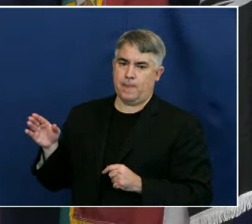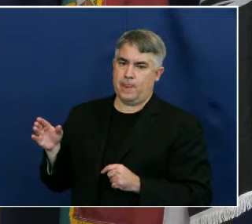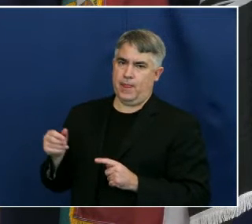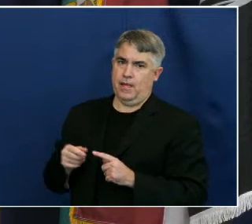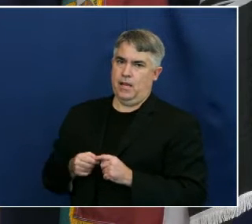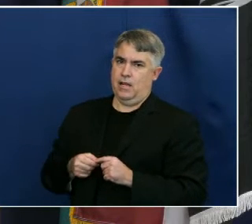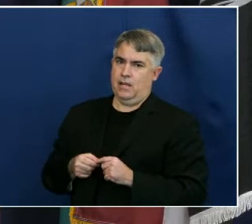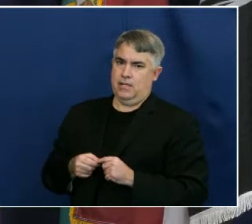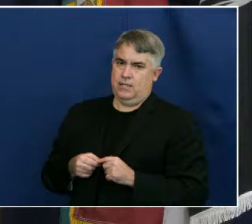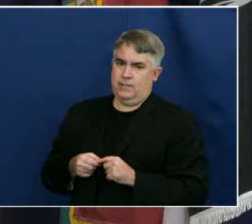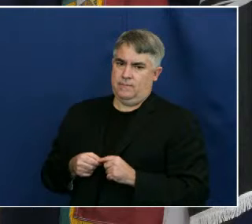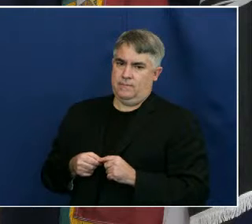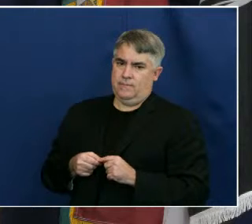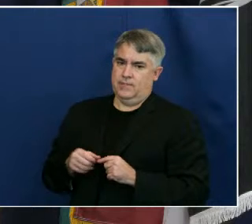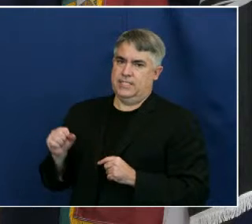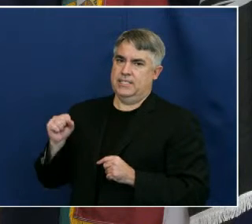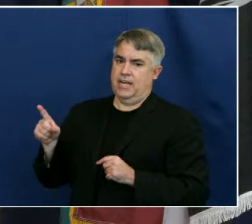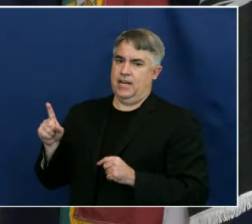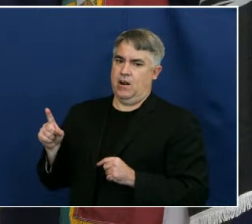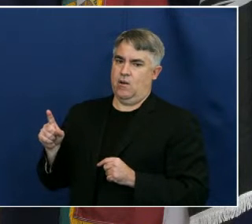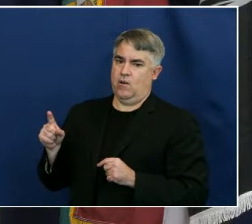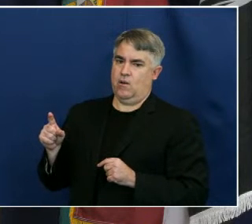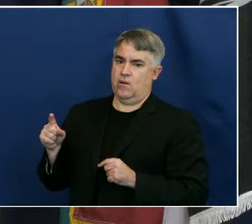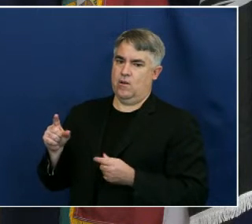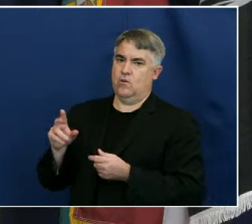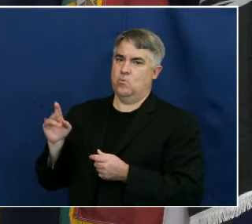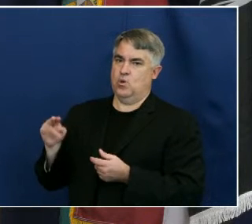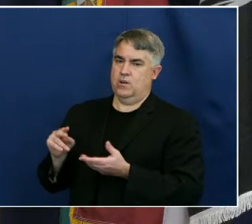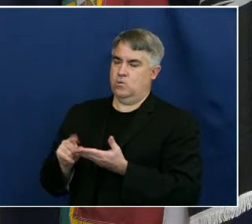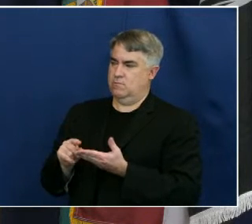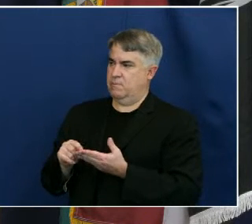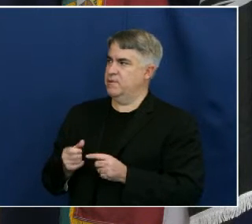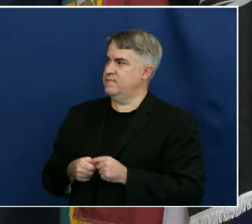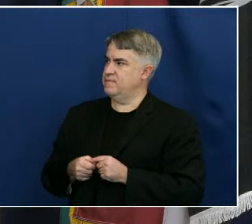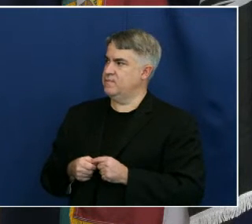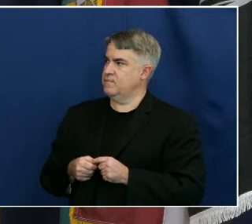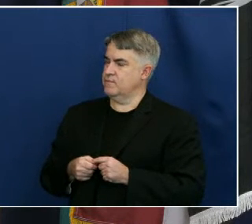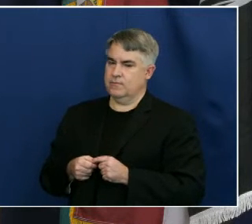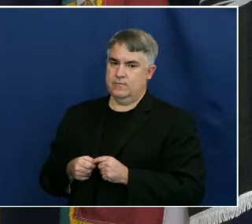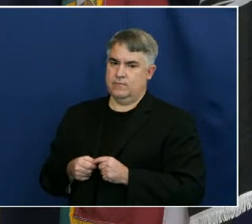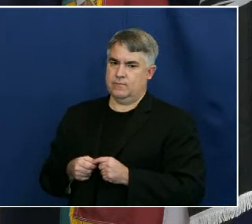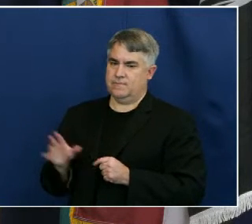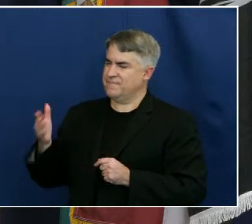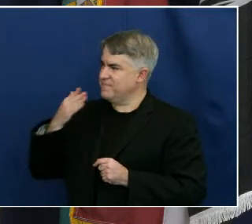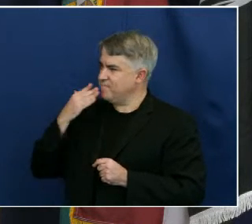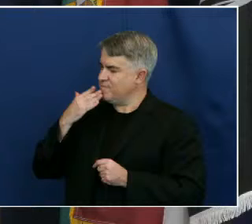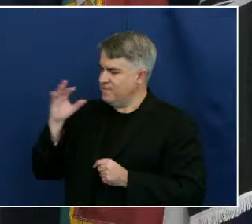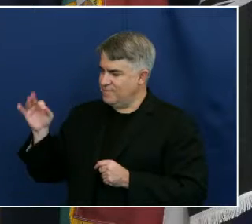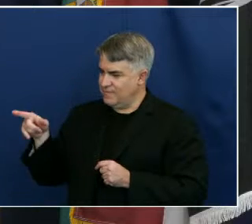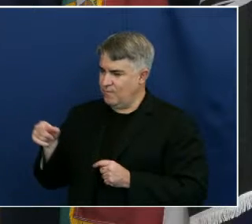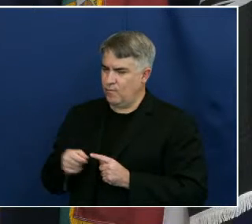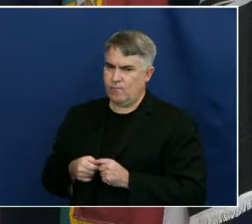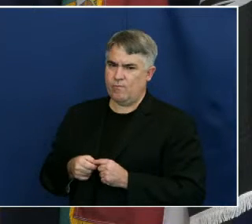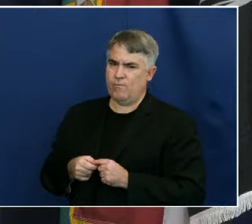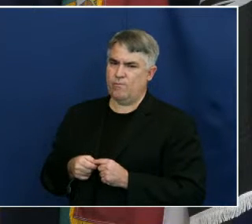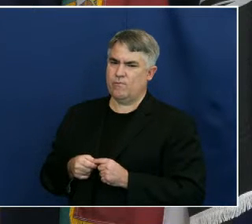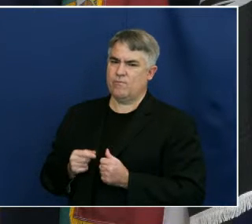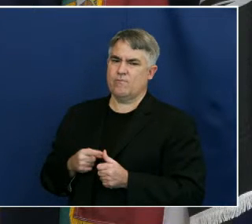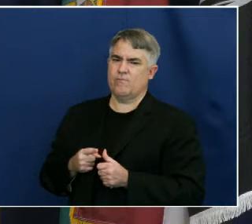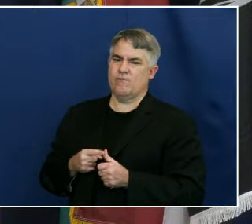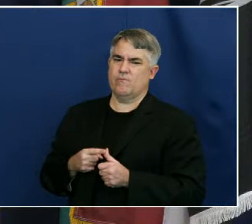Paul Sisson, San Diego Union Tribune. Thanks for taking our questions today. My first one is a little